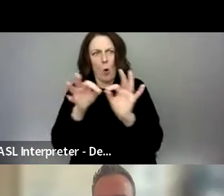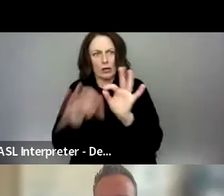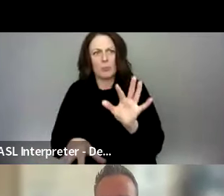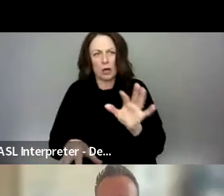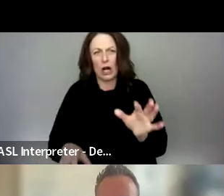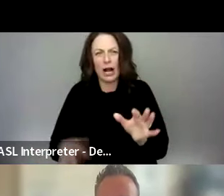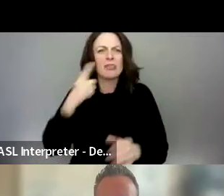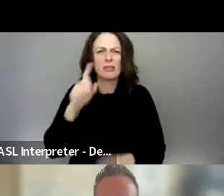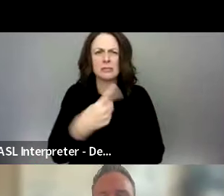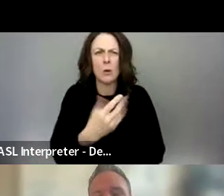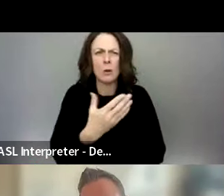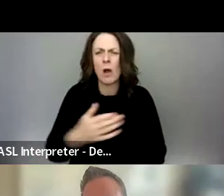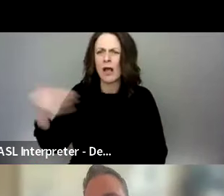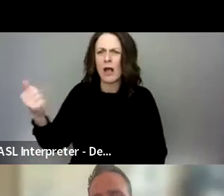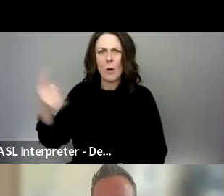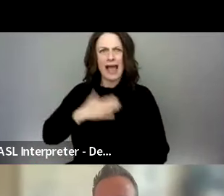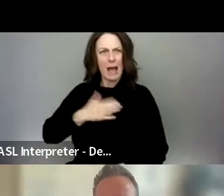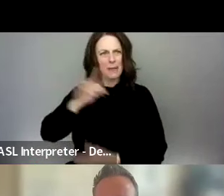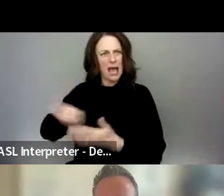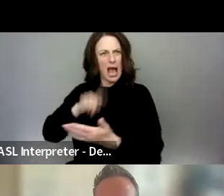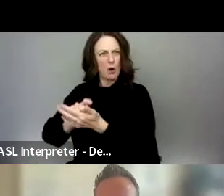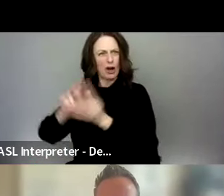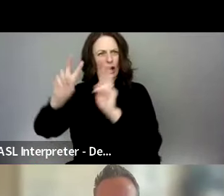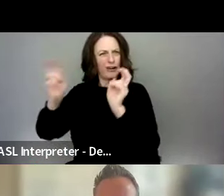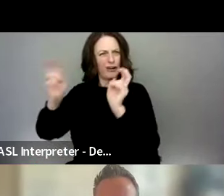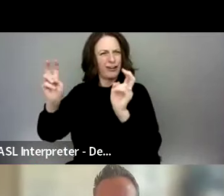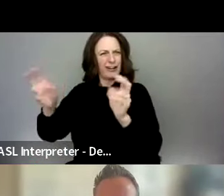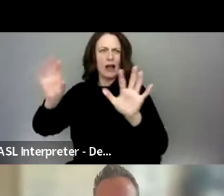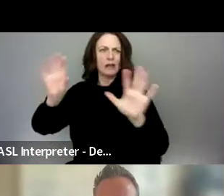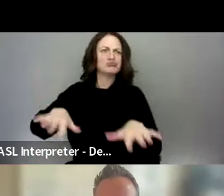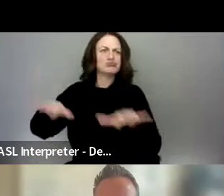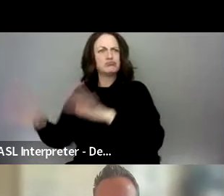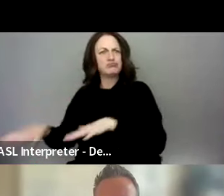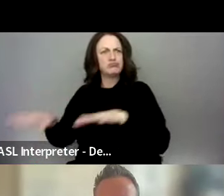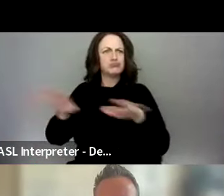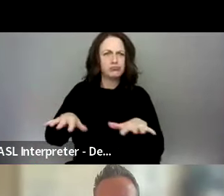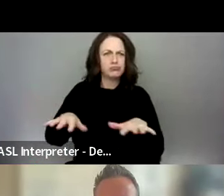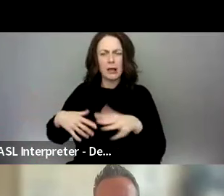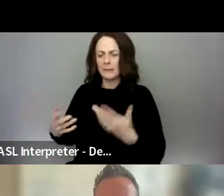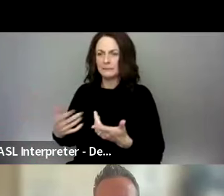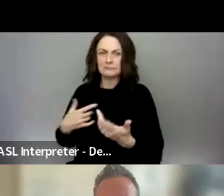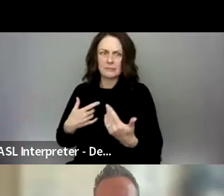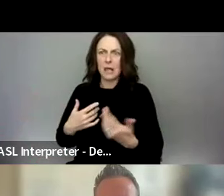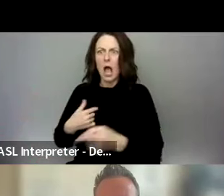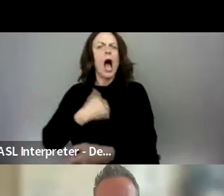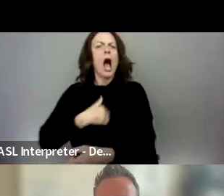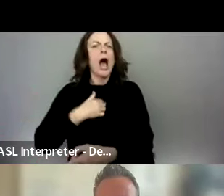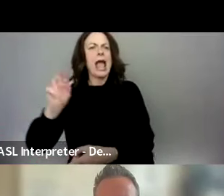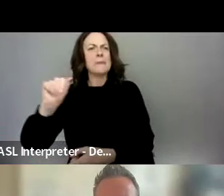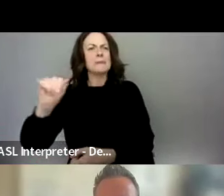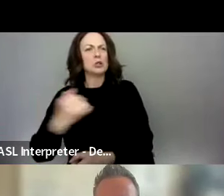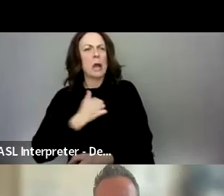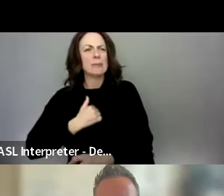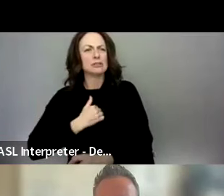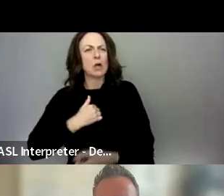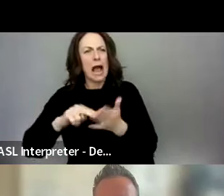think that's the only one. The other one is like the happy hour that is kind of very casual. So I don't think we promote that. But I think it's I